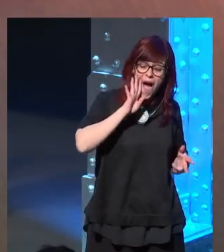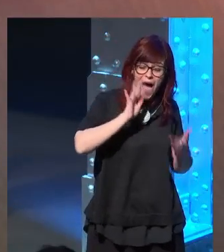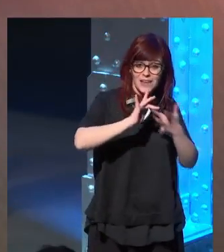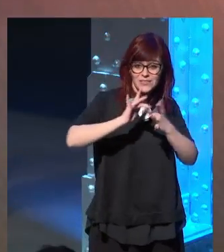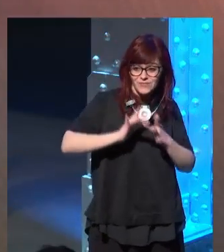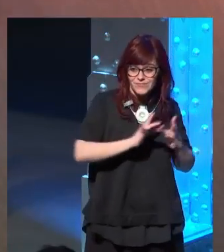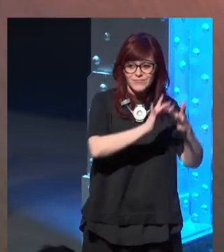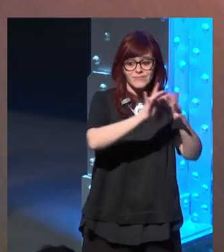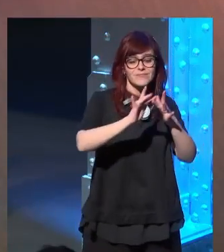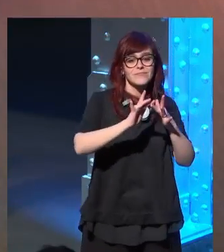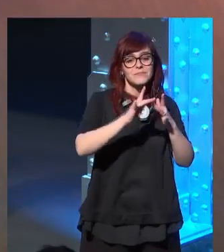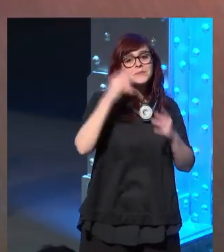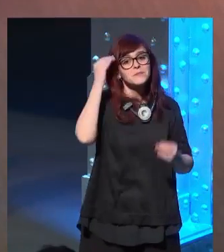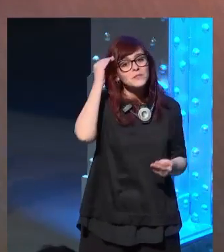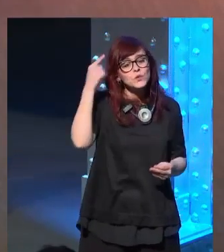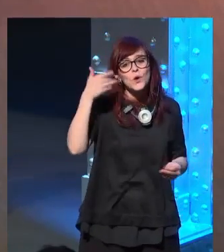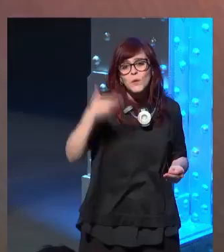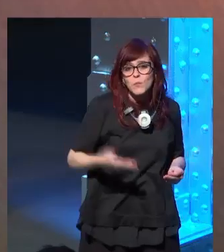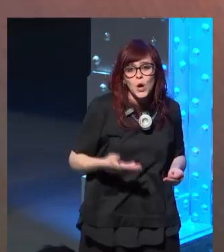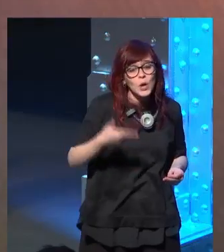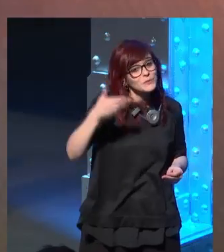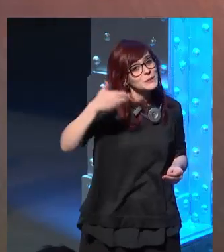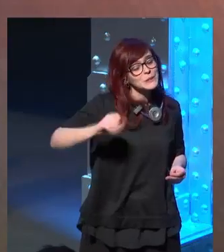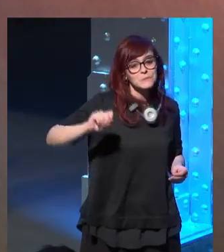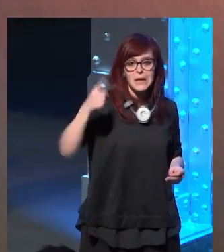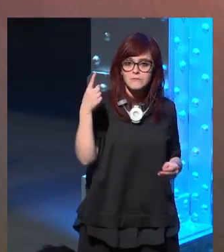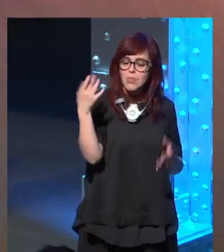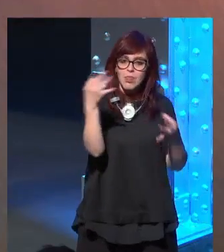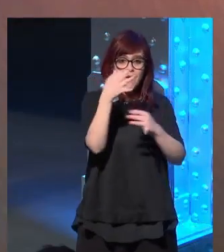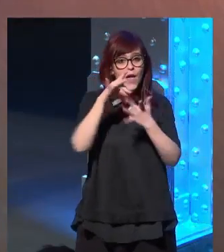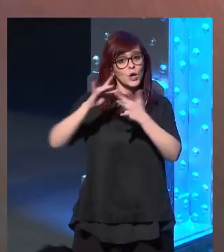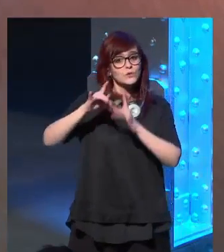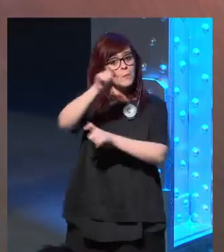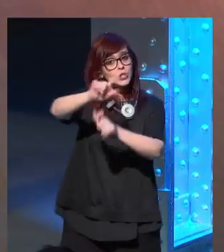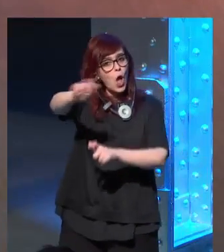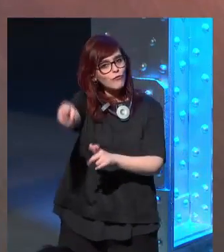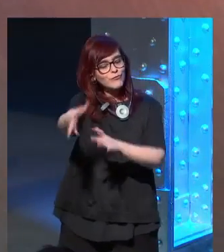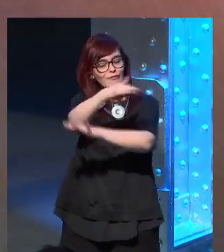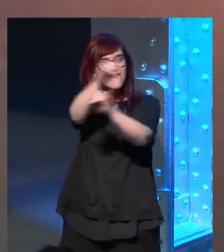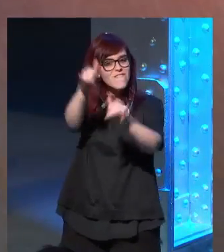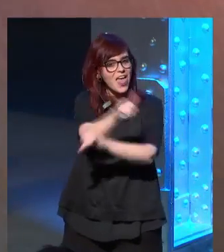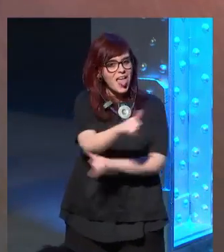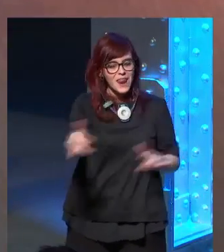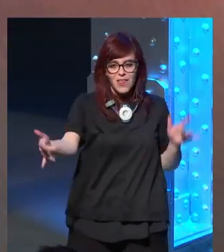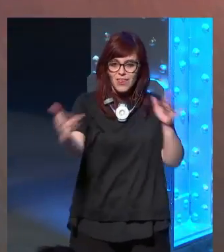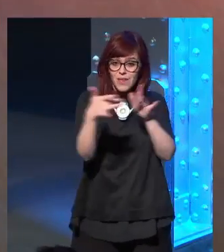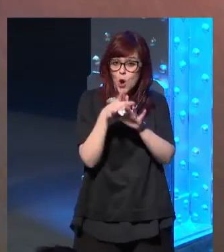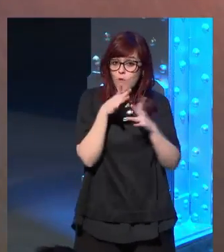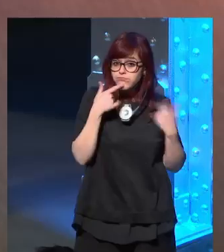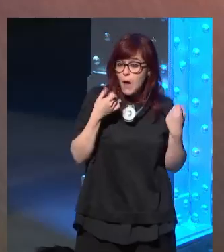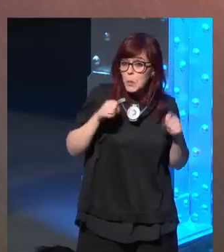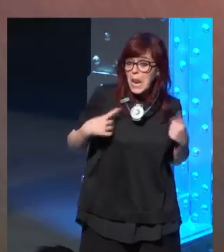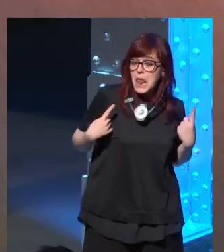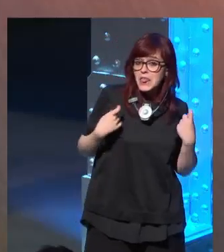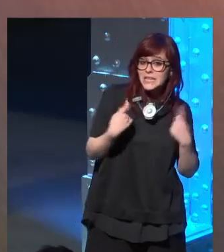the most important. I mean, we are happy with other people. We have different needs, of course, for how much we spend, how